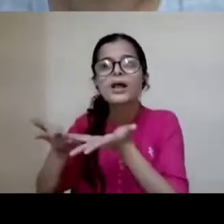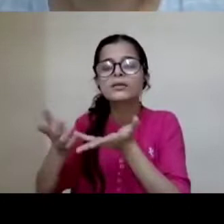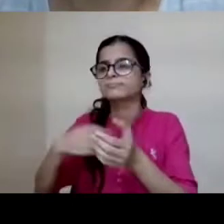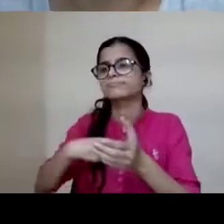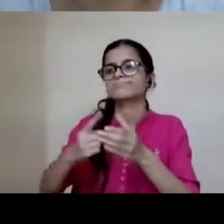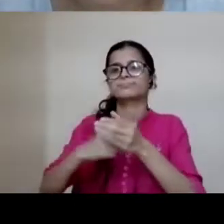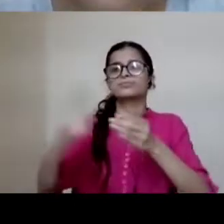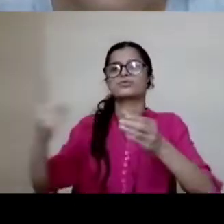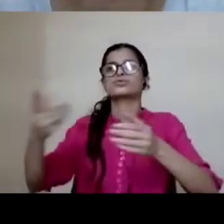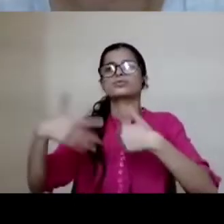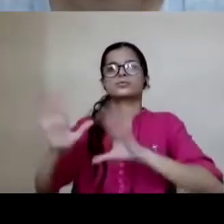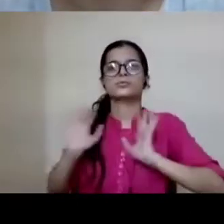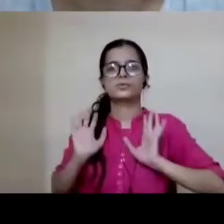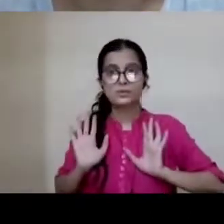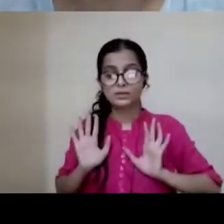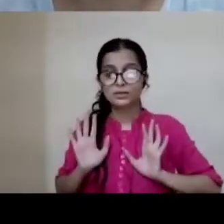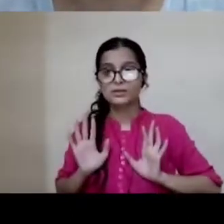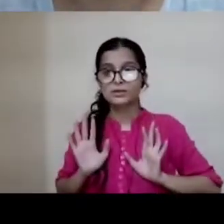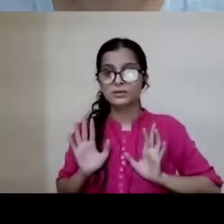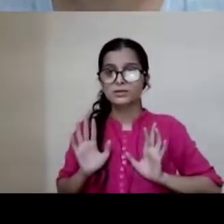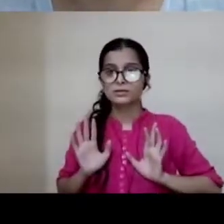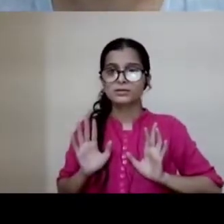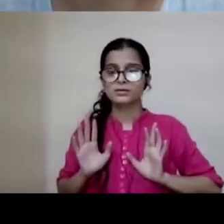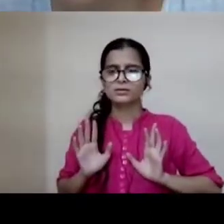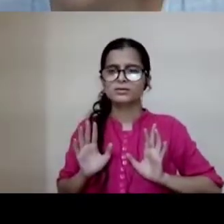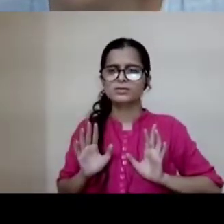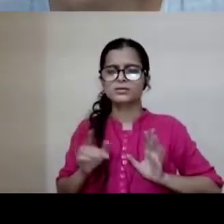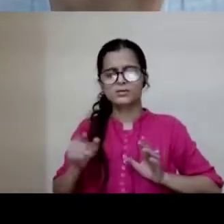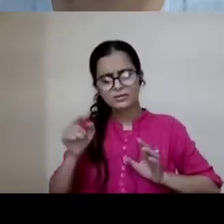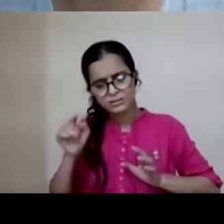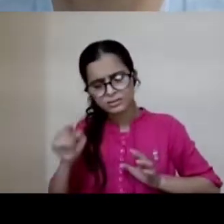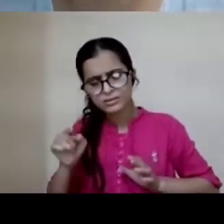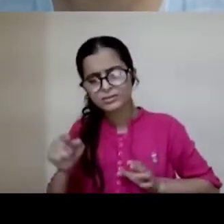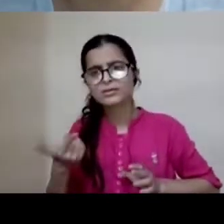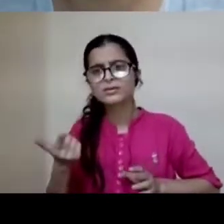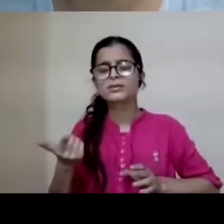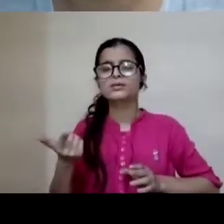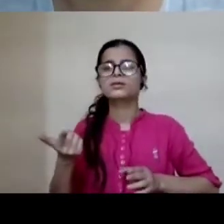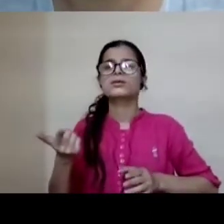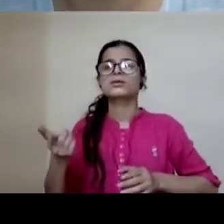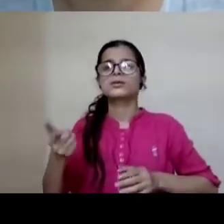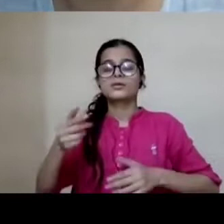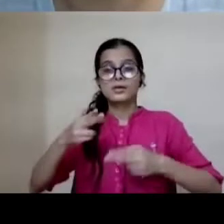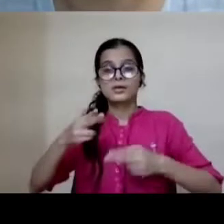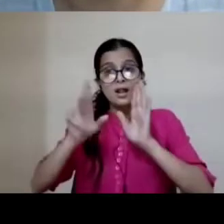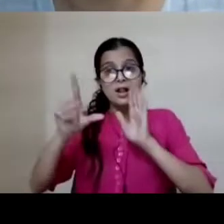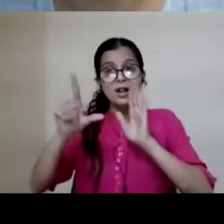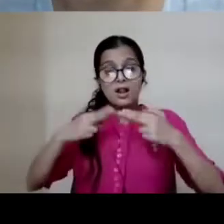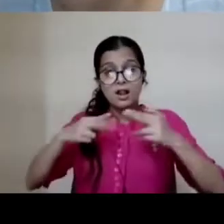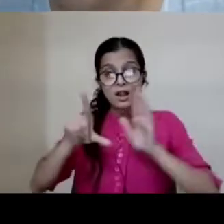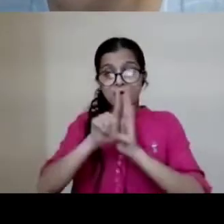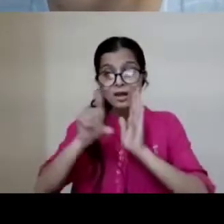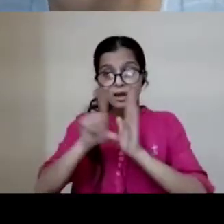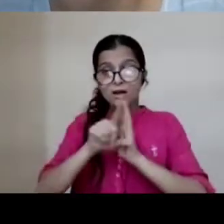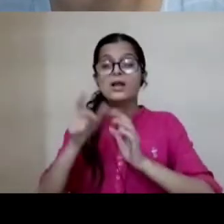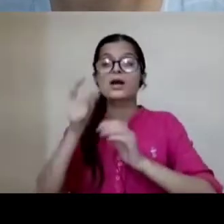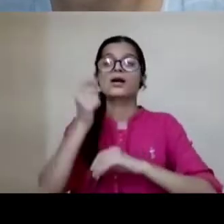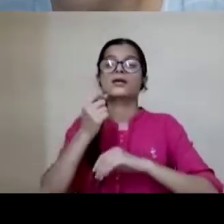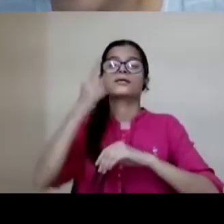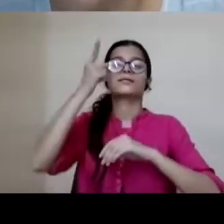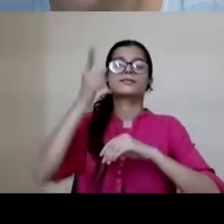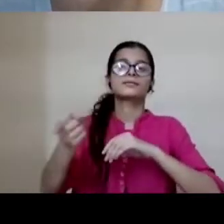excluded. And that's the kind of jurisprudence, and that is the kind of legal understanding that I want us